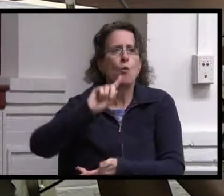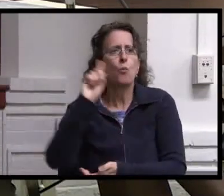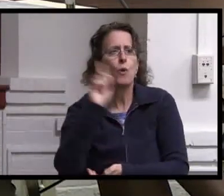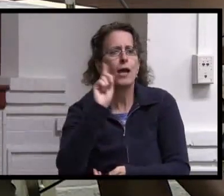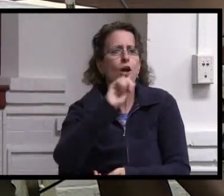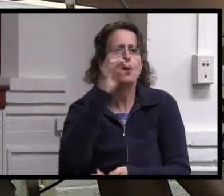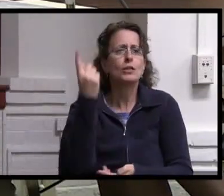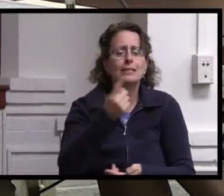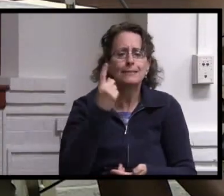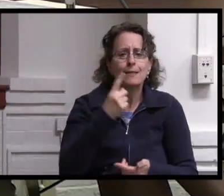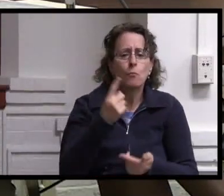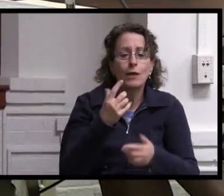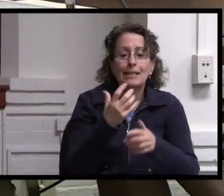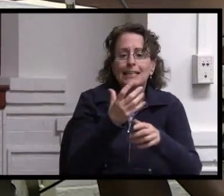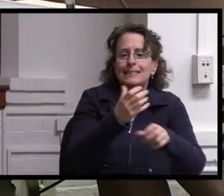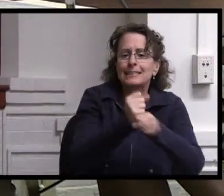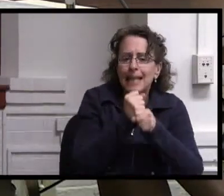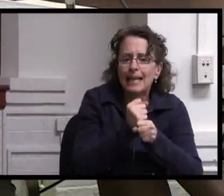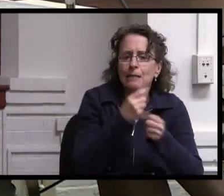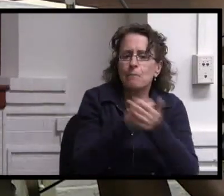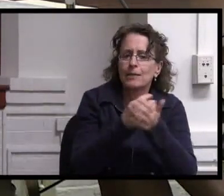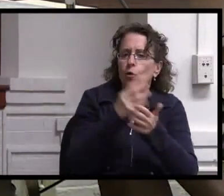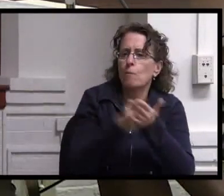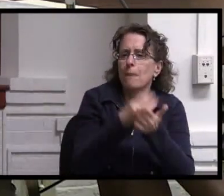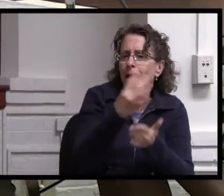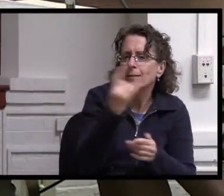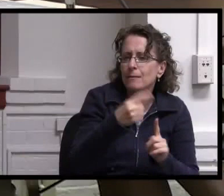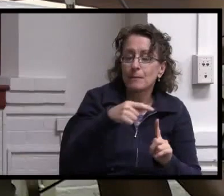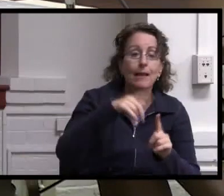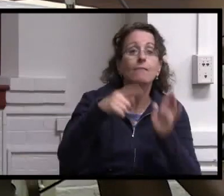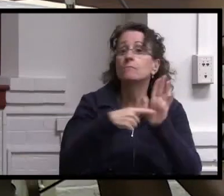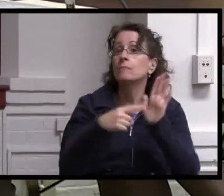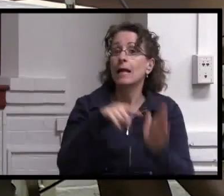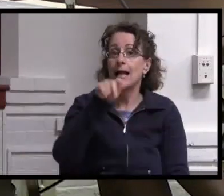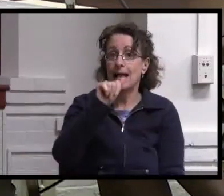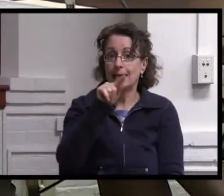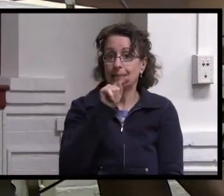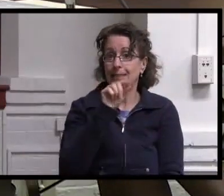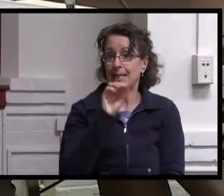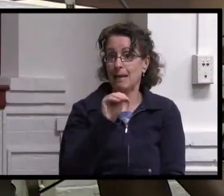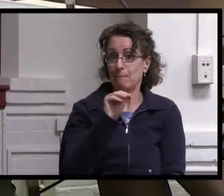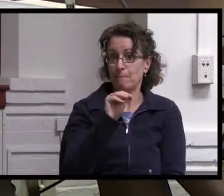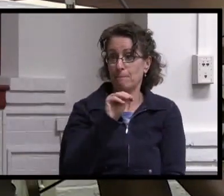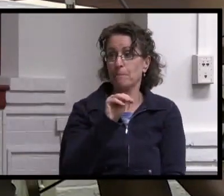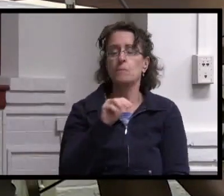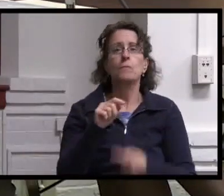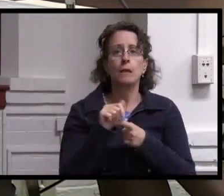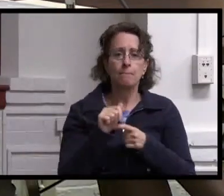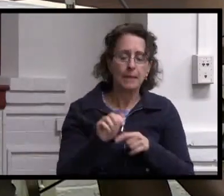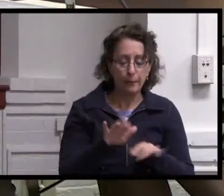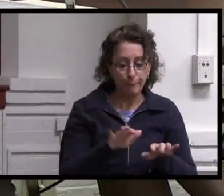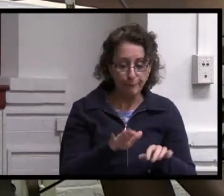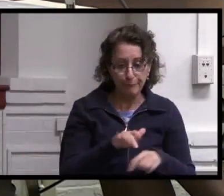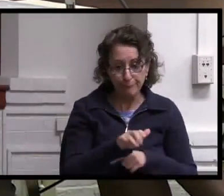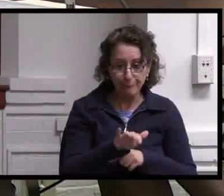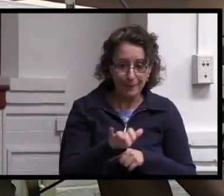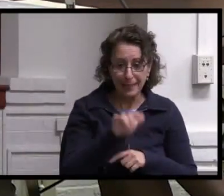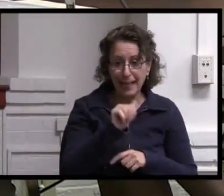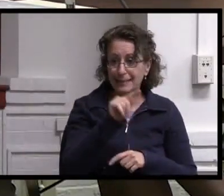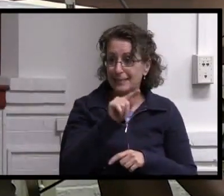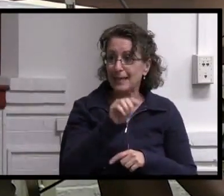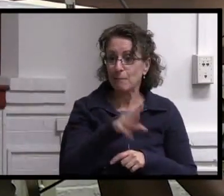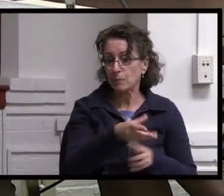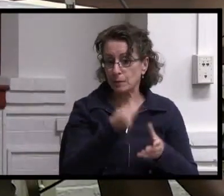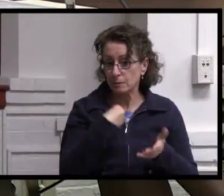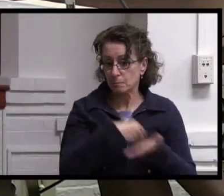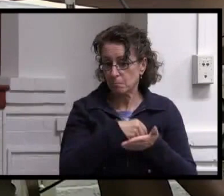i.e. like an ATM. If you go to an ATM and you take your money out and you turn around and the guy's sitting there going, hey, you got a buck?